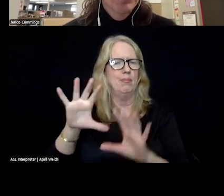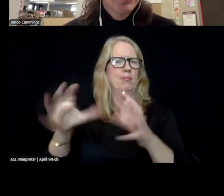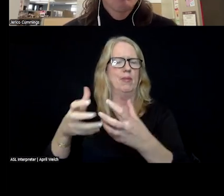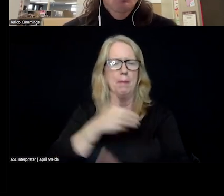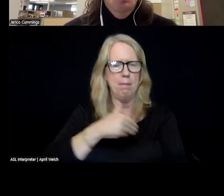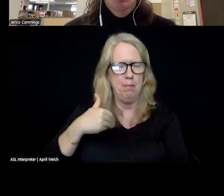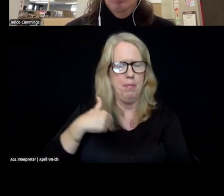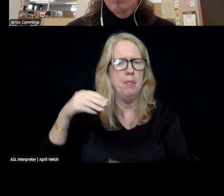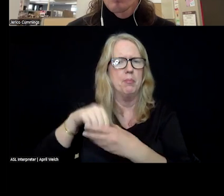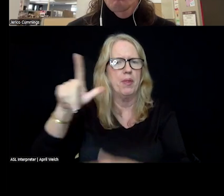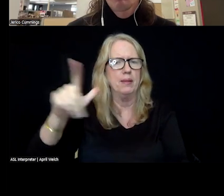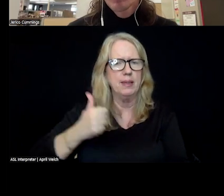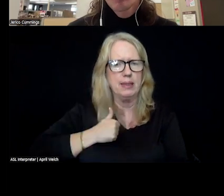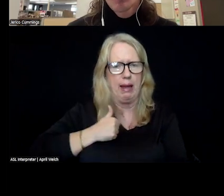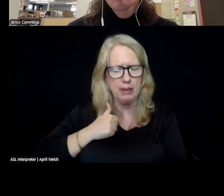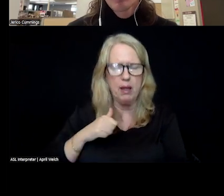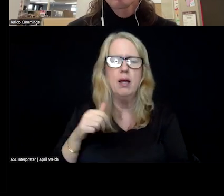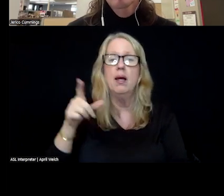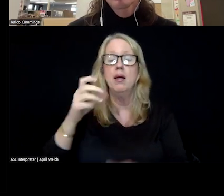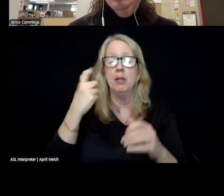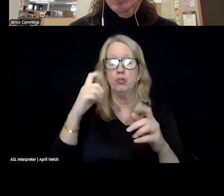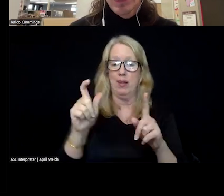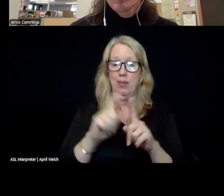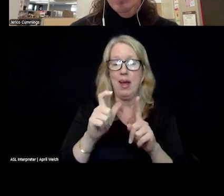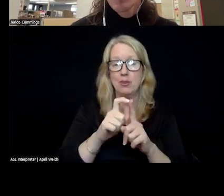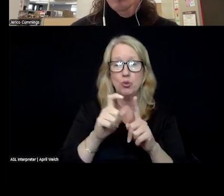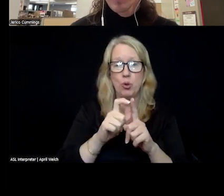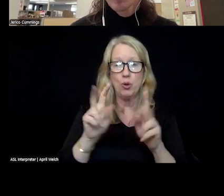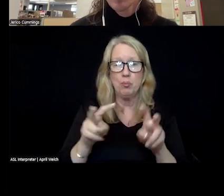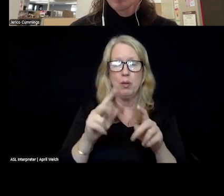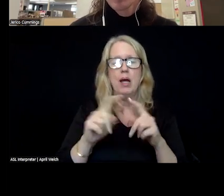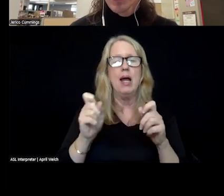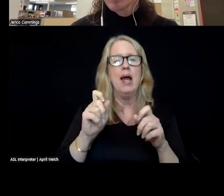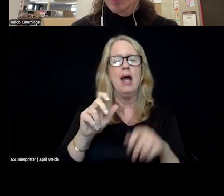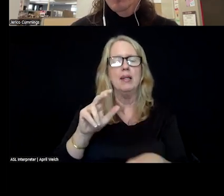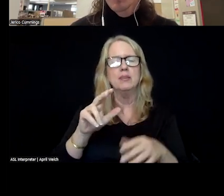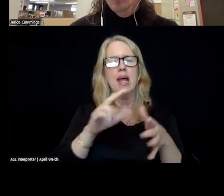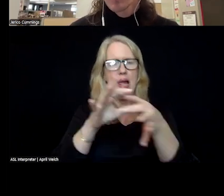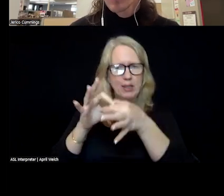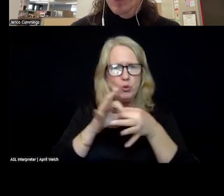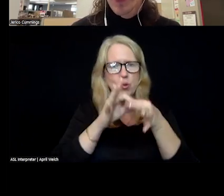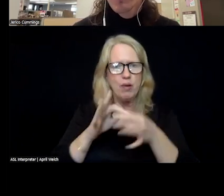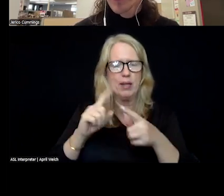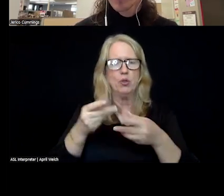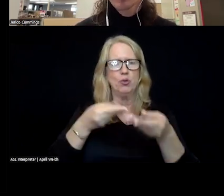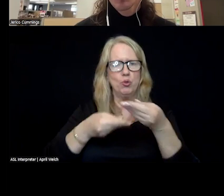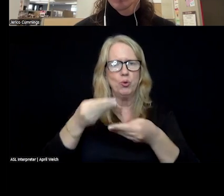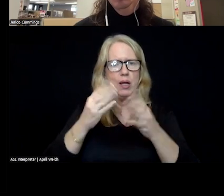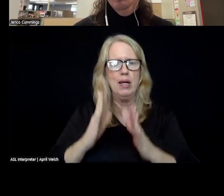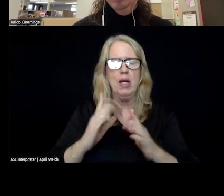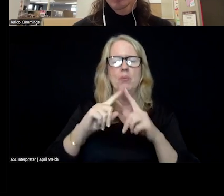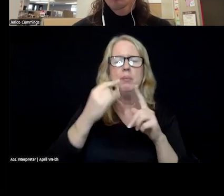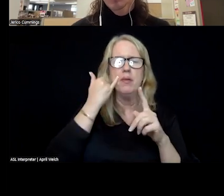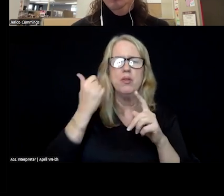in Canada. But this term is seen as a unifier and a stand-in for words denoting various